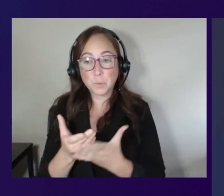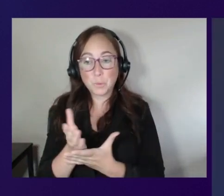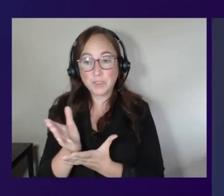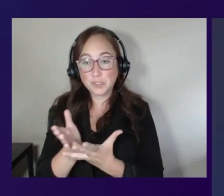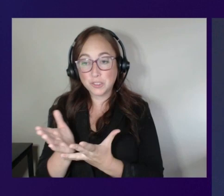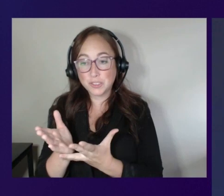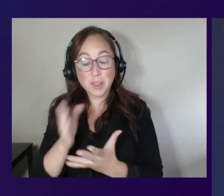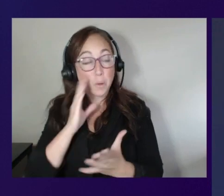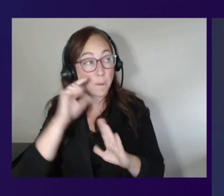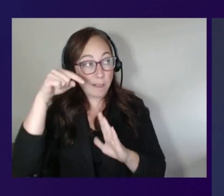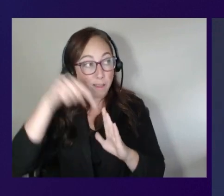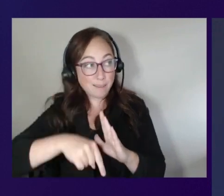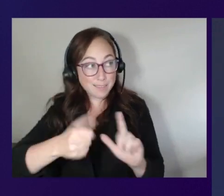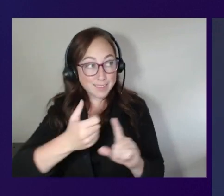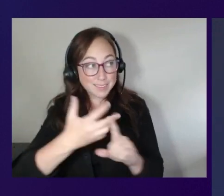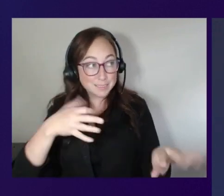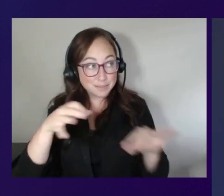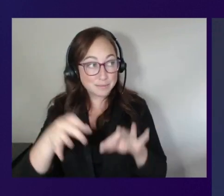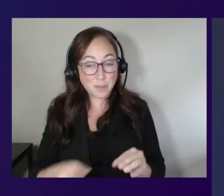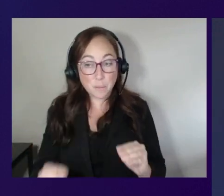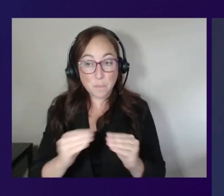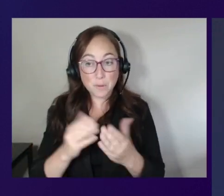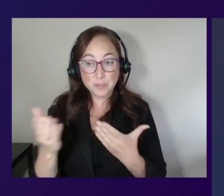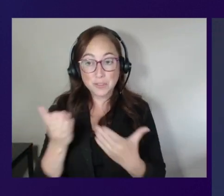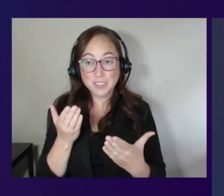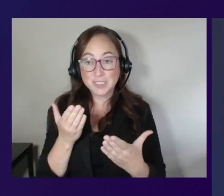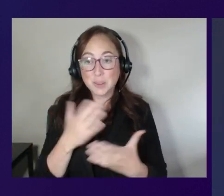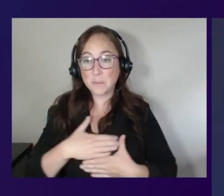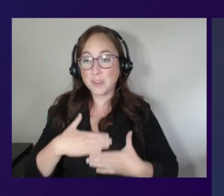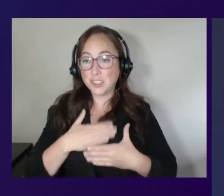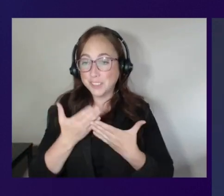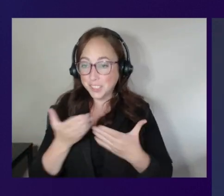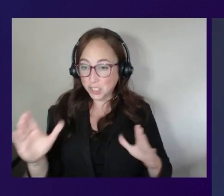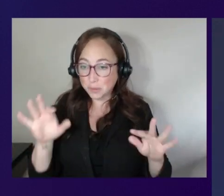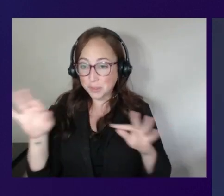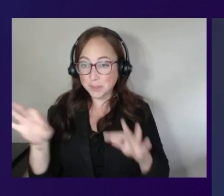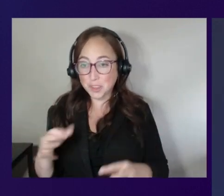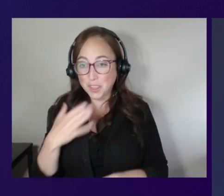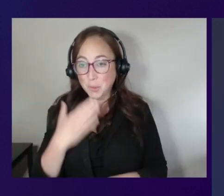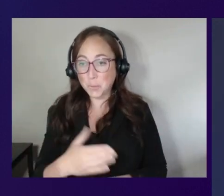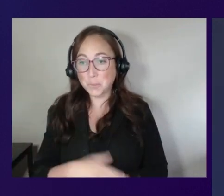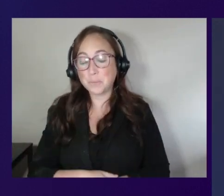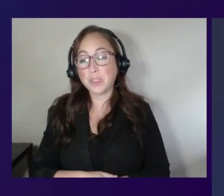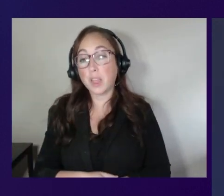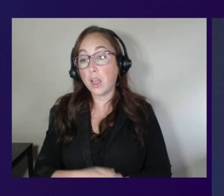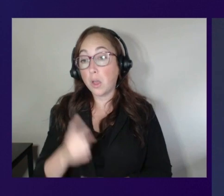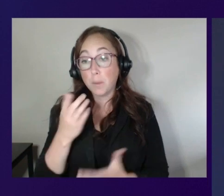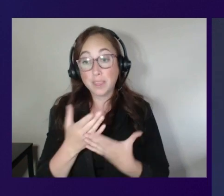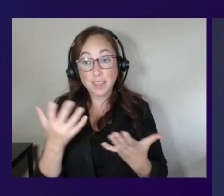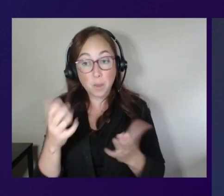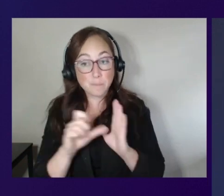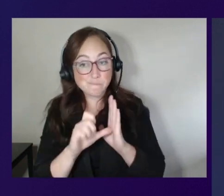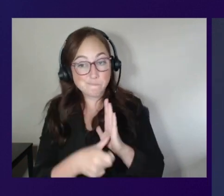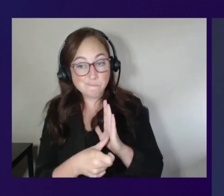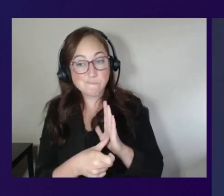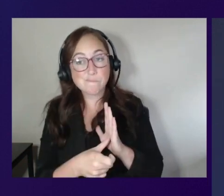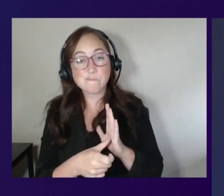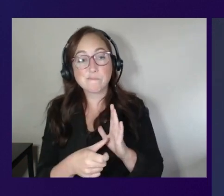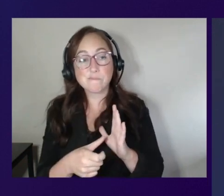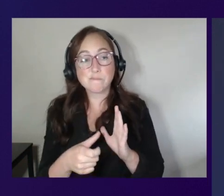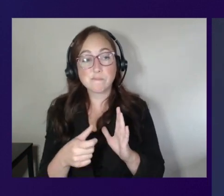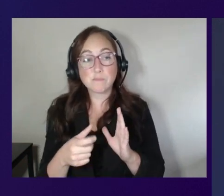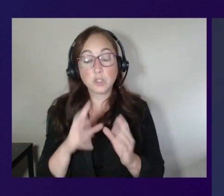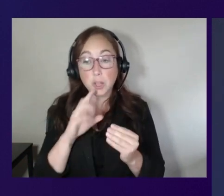of these services too. So I really appreciate the overview, Andrew. One thing I wanted to highlight from what you were talking through too was the